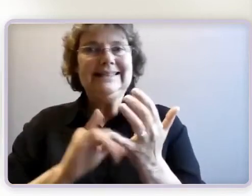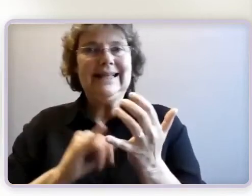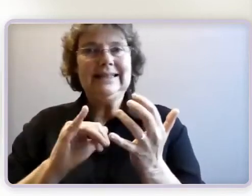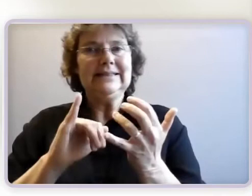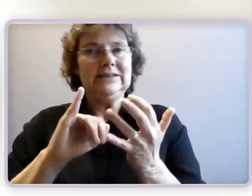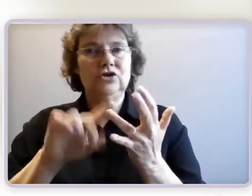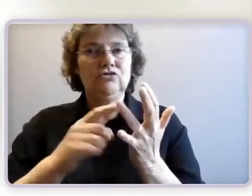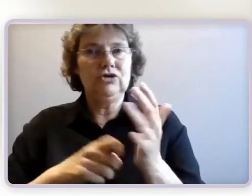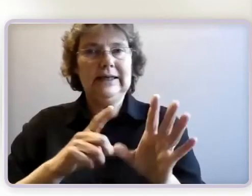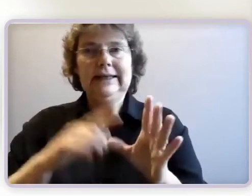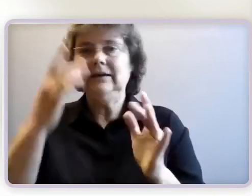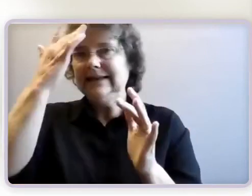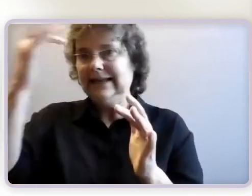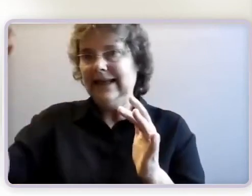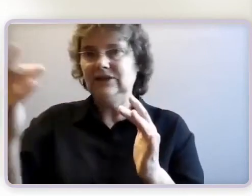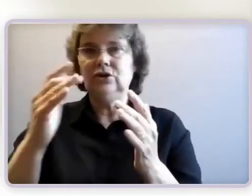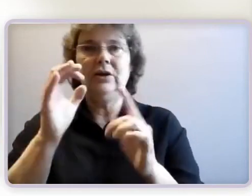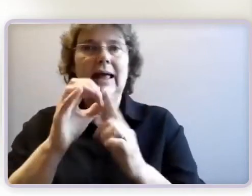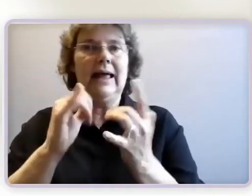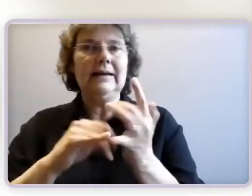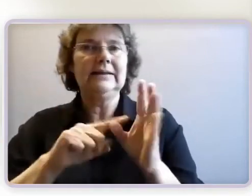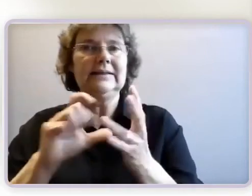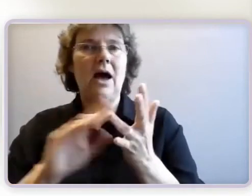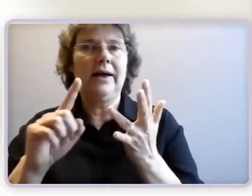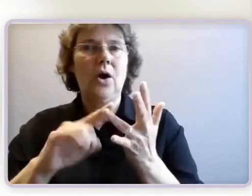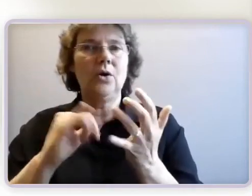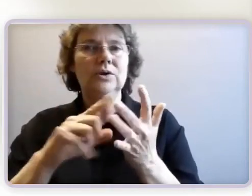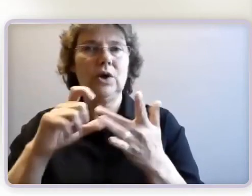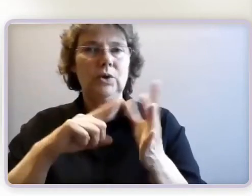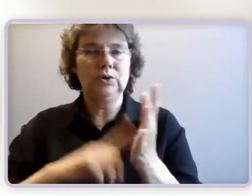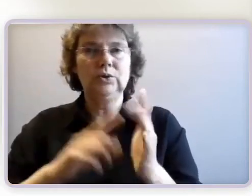intellectual, and psychosocial disabilities.